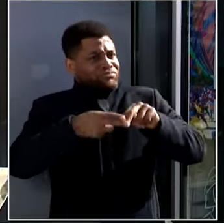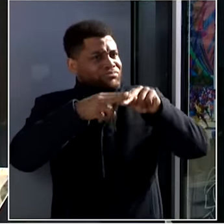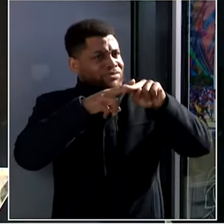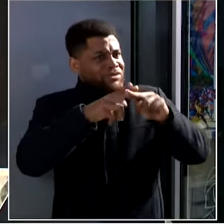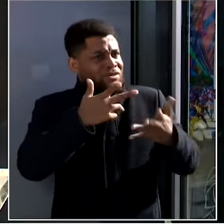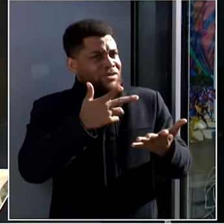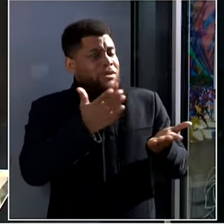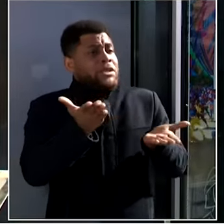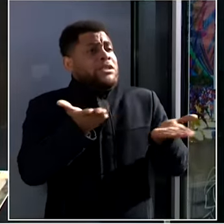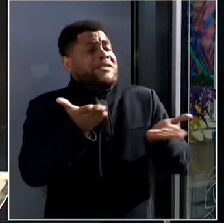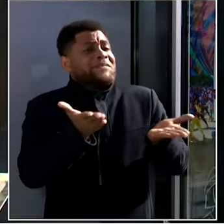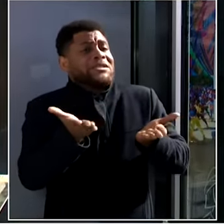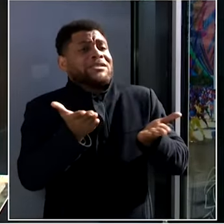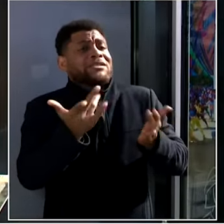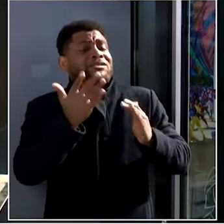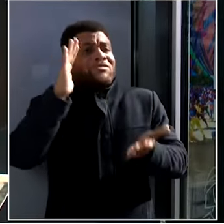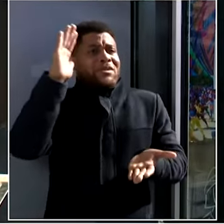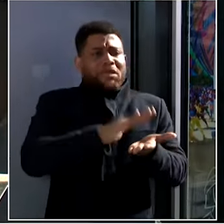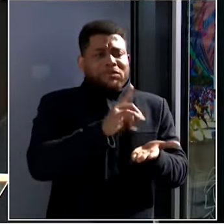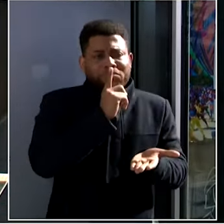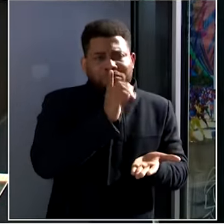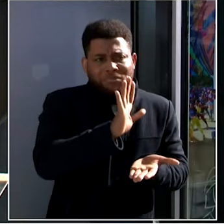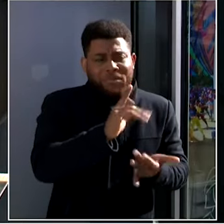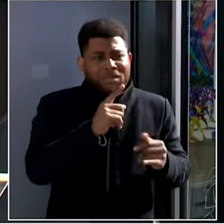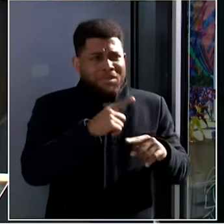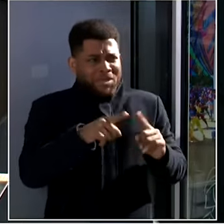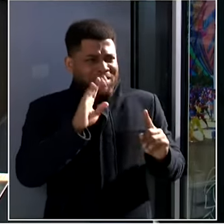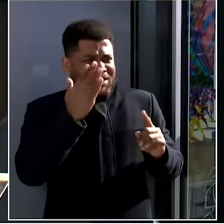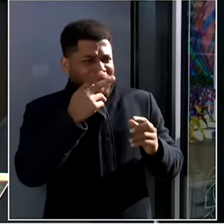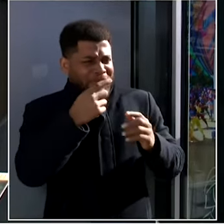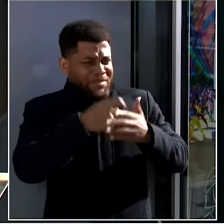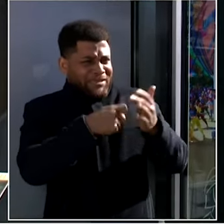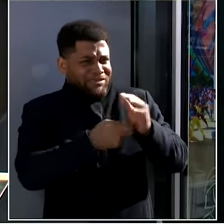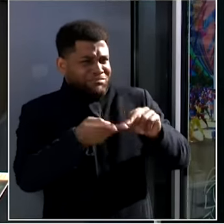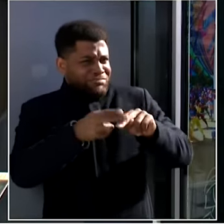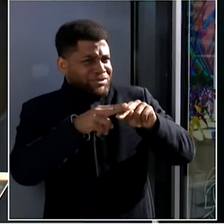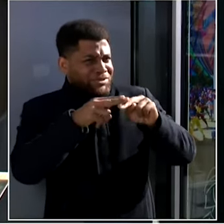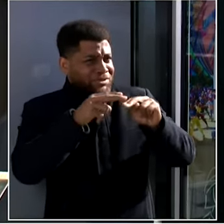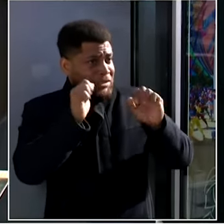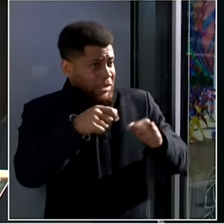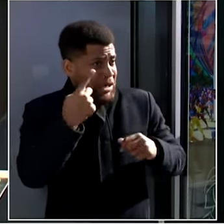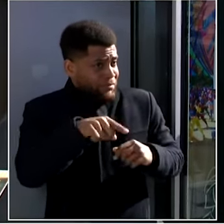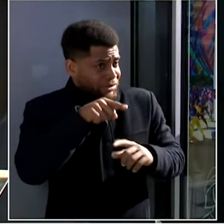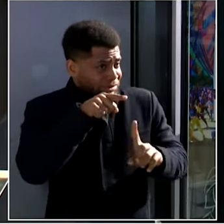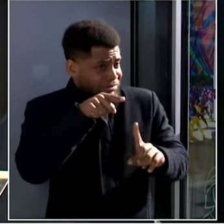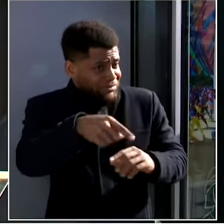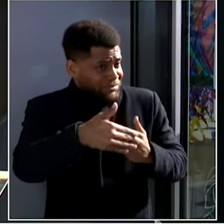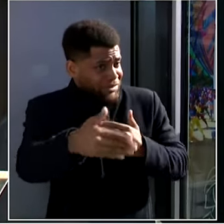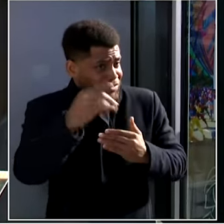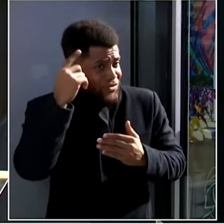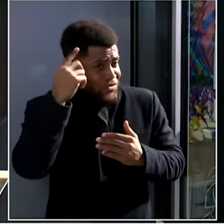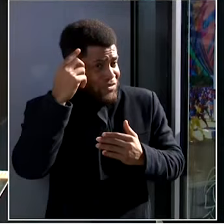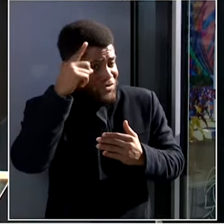somewhere around a 12% fare increase that could take effect as early as this summer. Your thoughts on that? I sent Metro